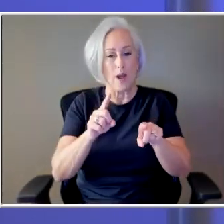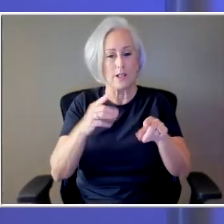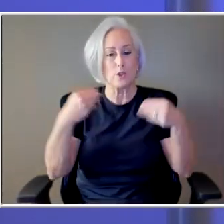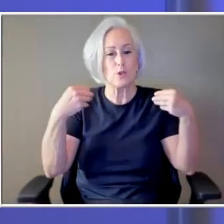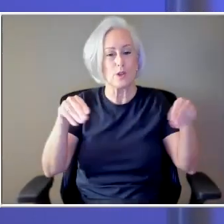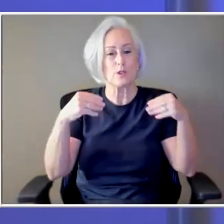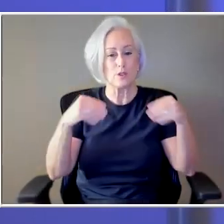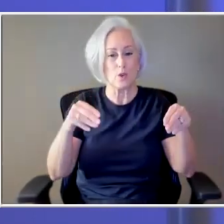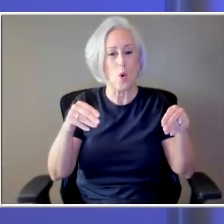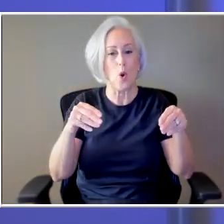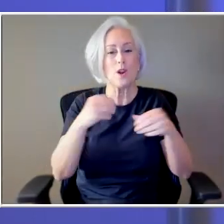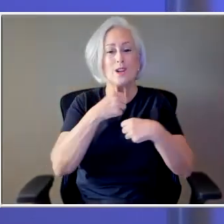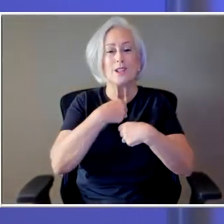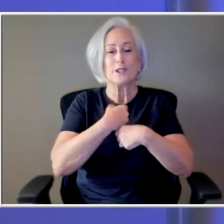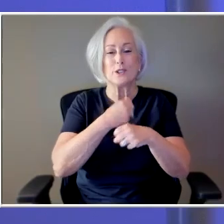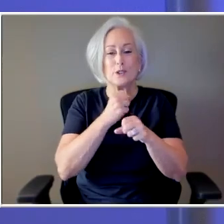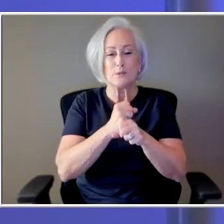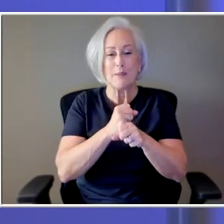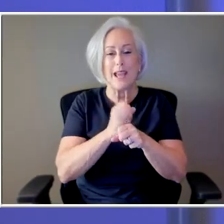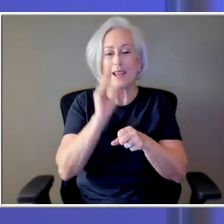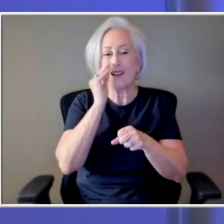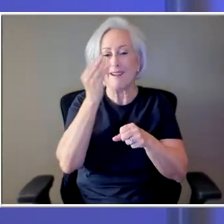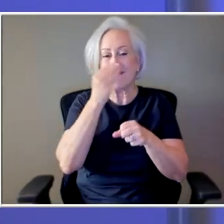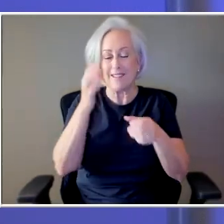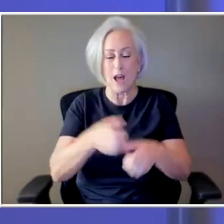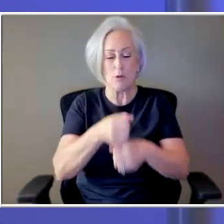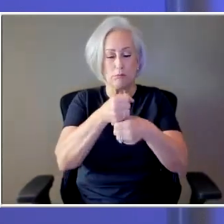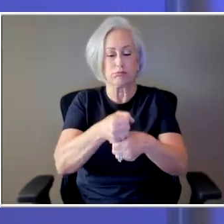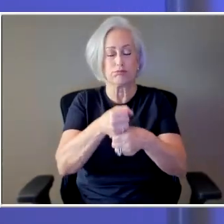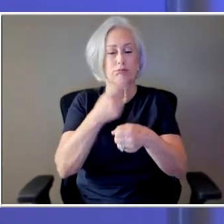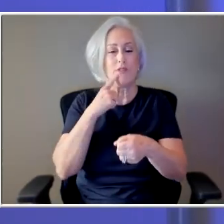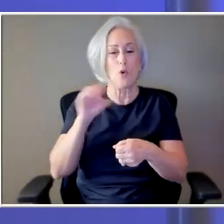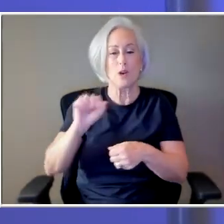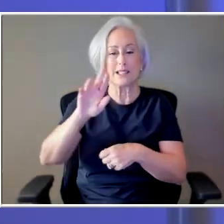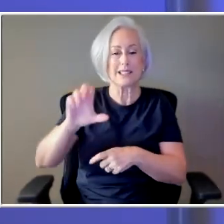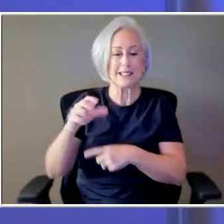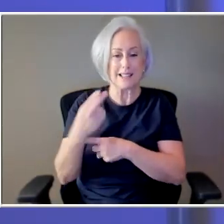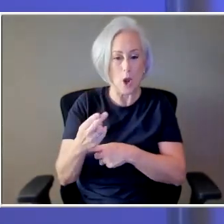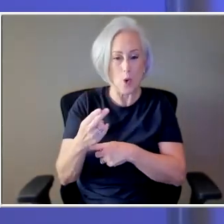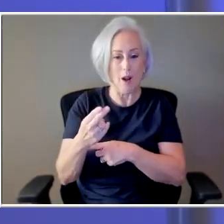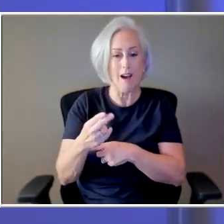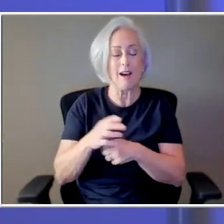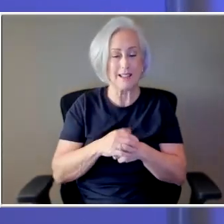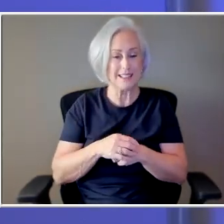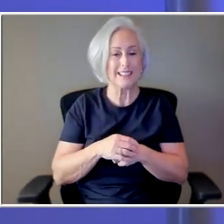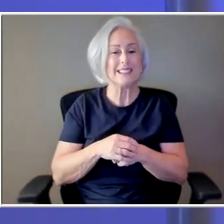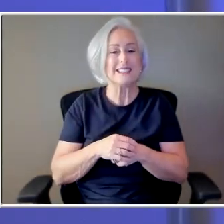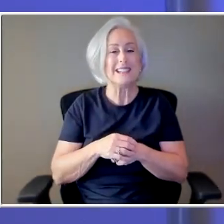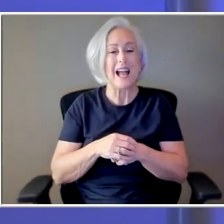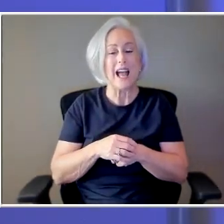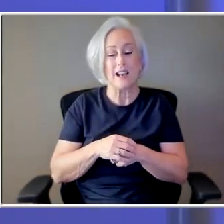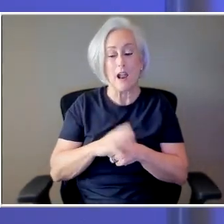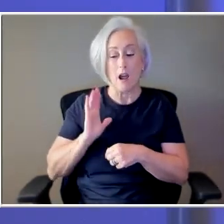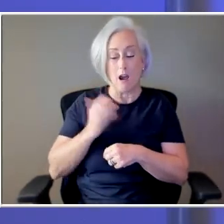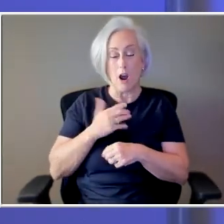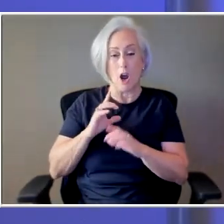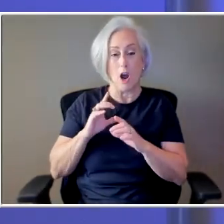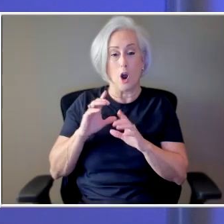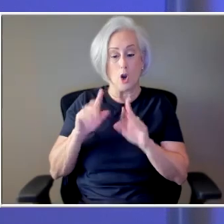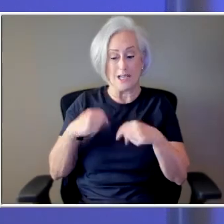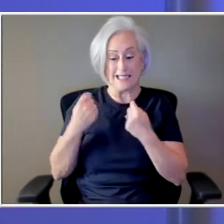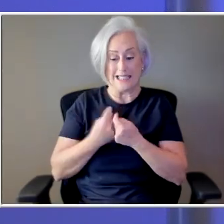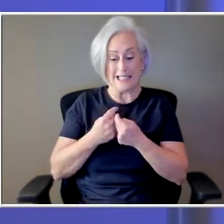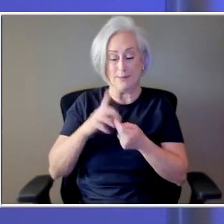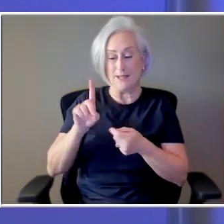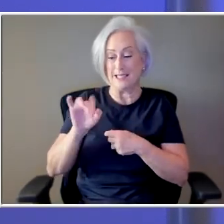make a flower bouquet for Sarah. And just another note to our interdisciplinary team, David, our chaplain, was very close with